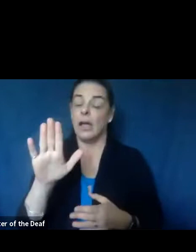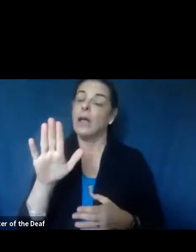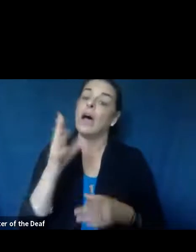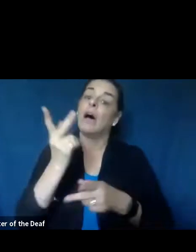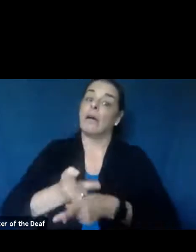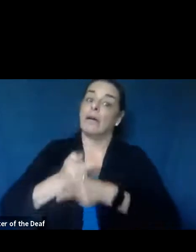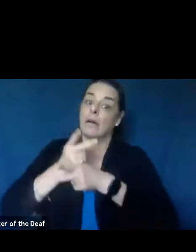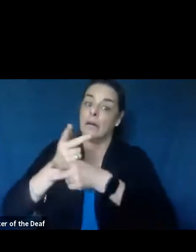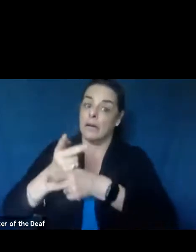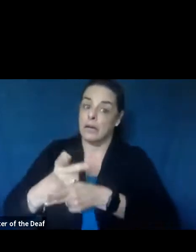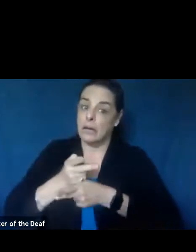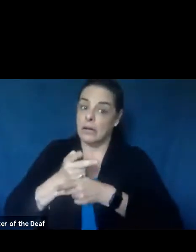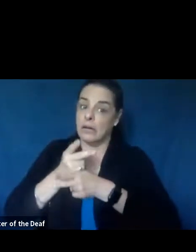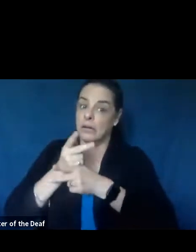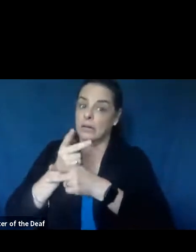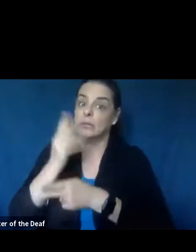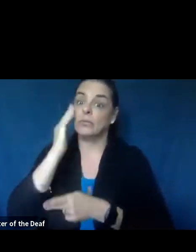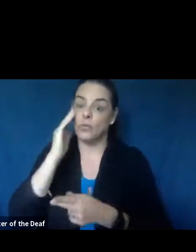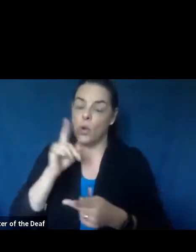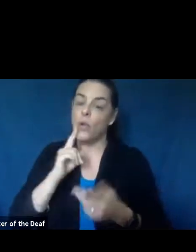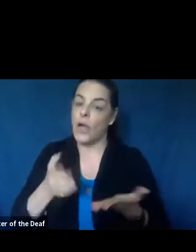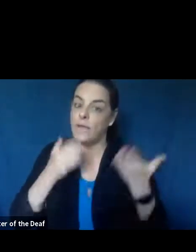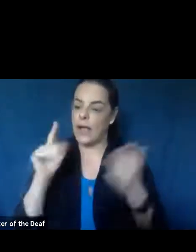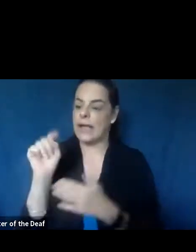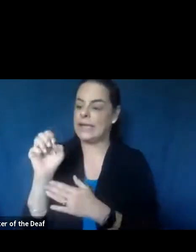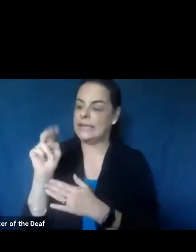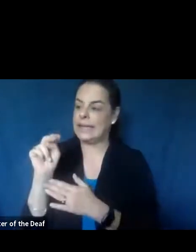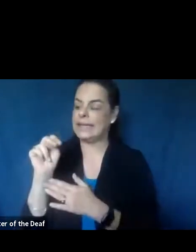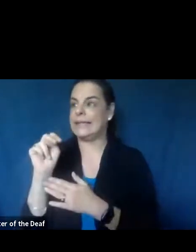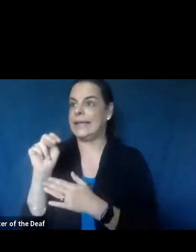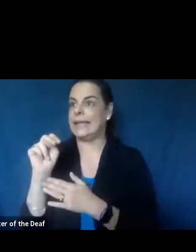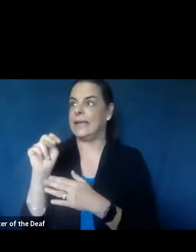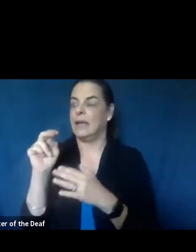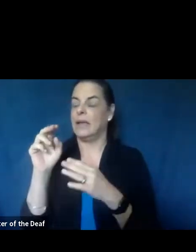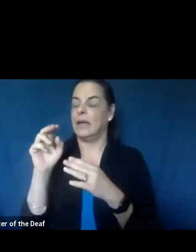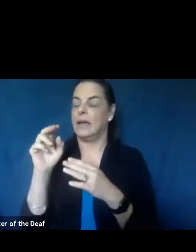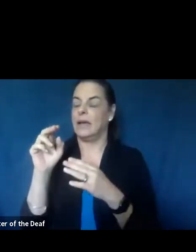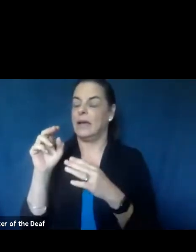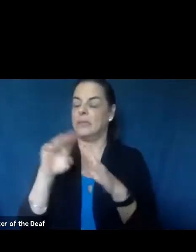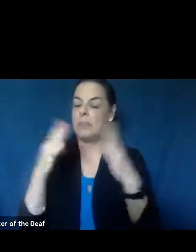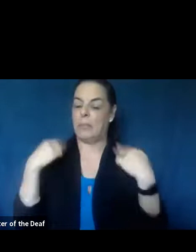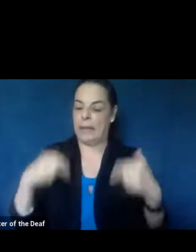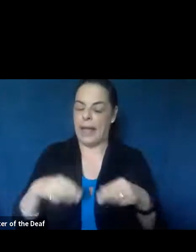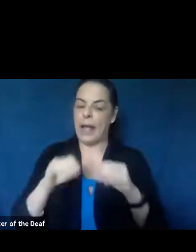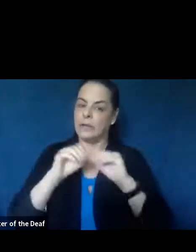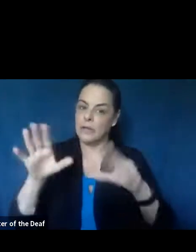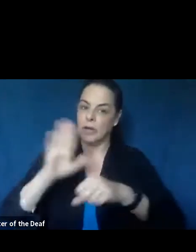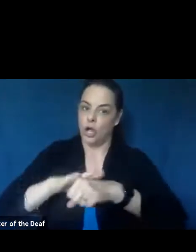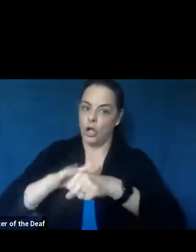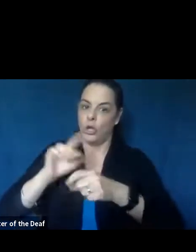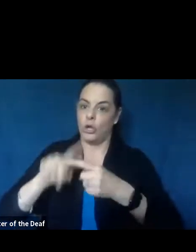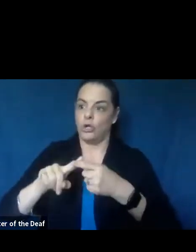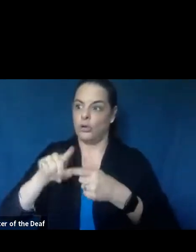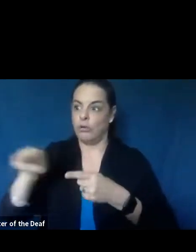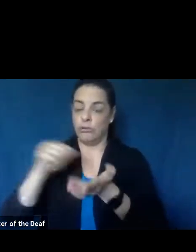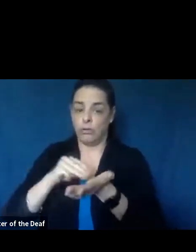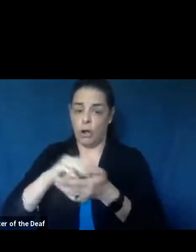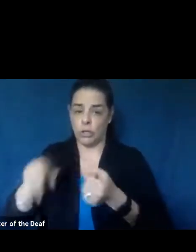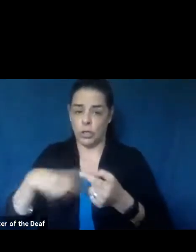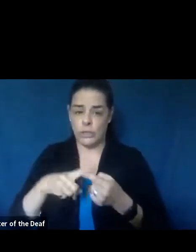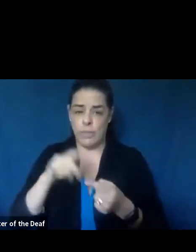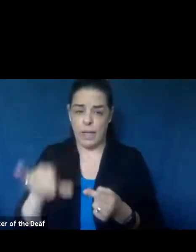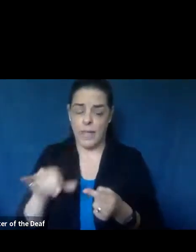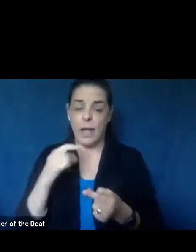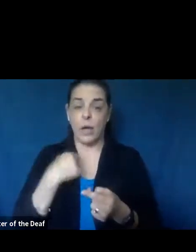We know they're available. Tennessee Department of Health put out a health alert network information to providers on that,